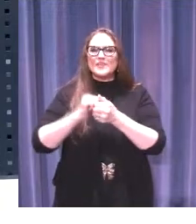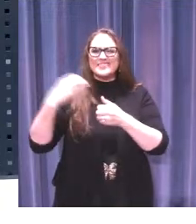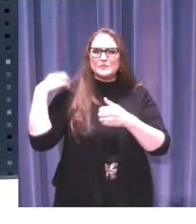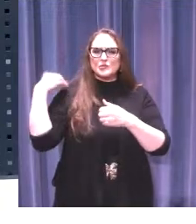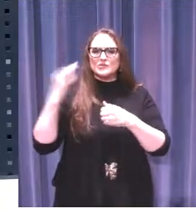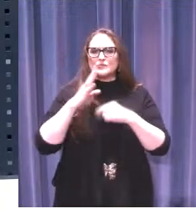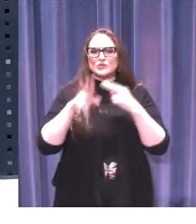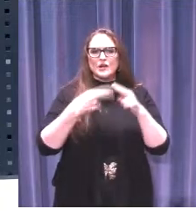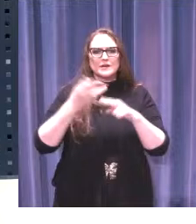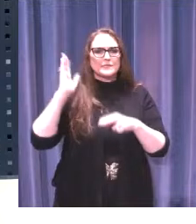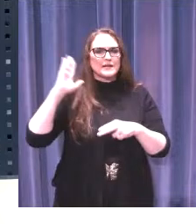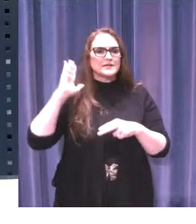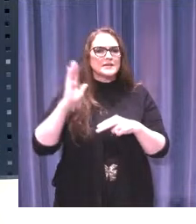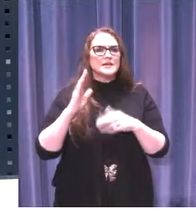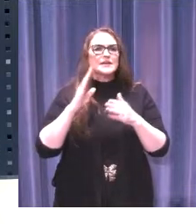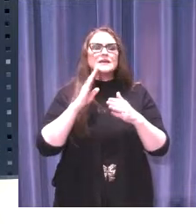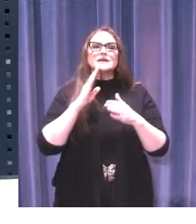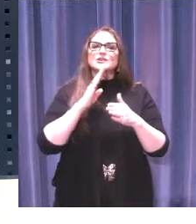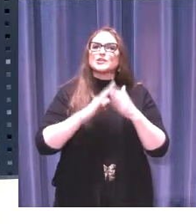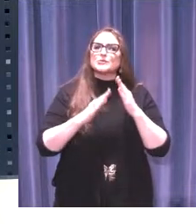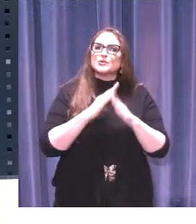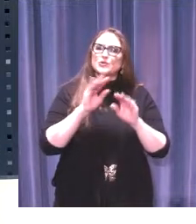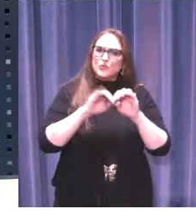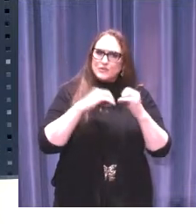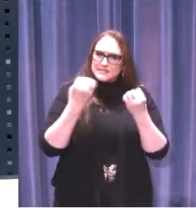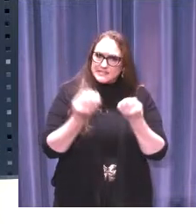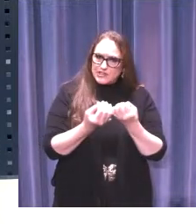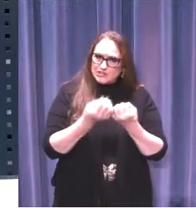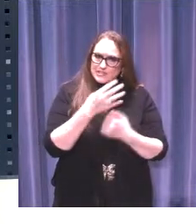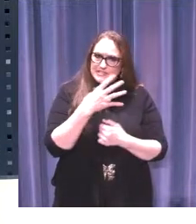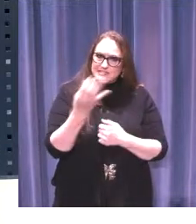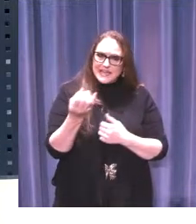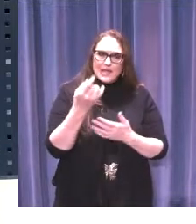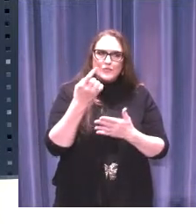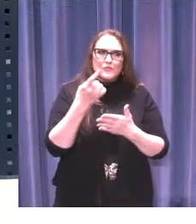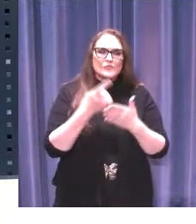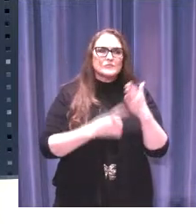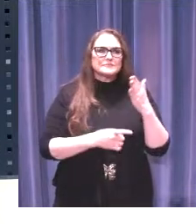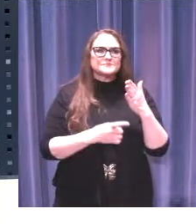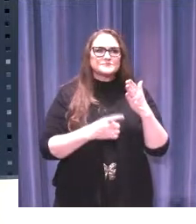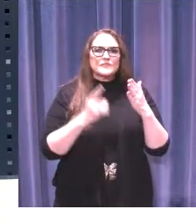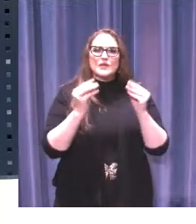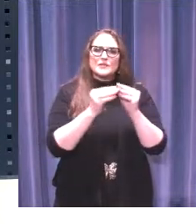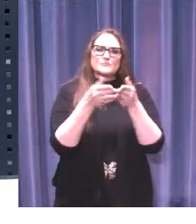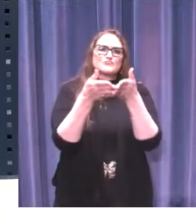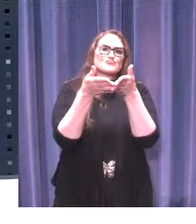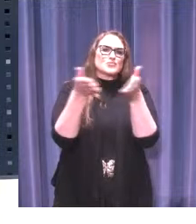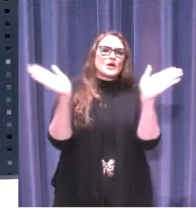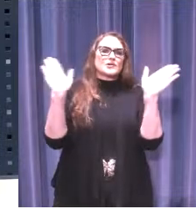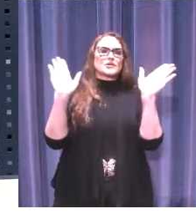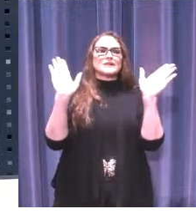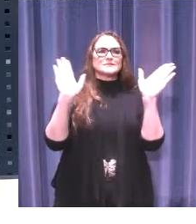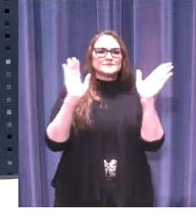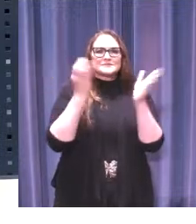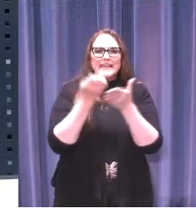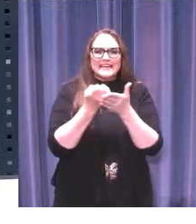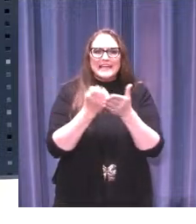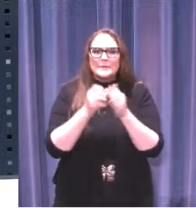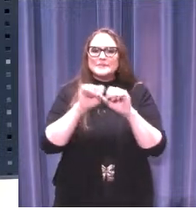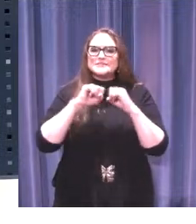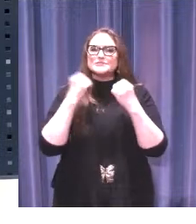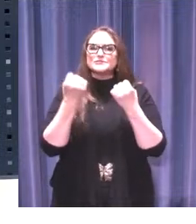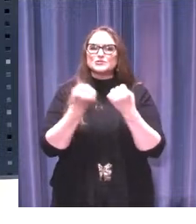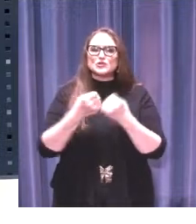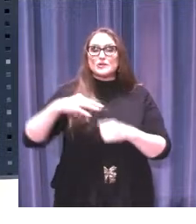about earlier, community organizations, and what are the broader economic and social benefits of